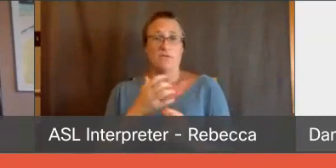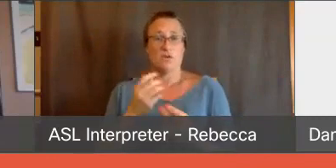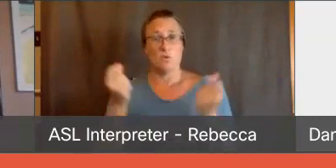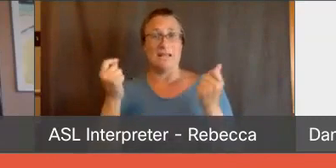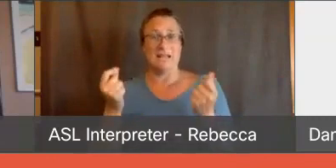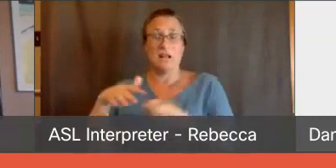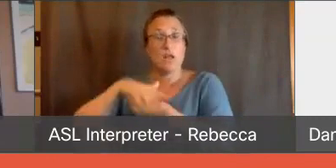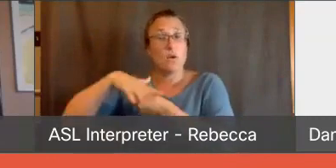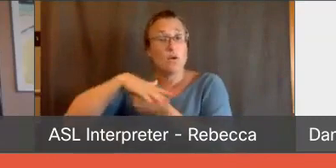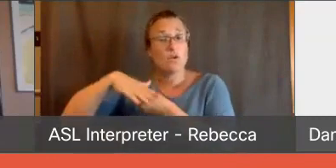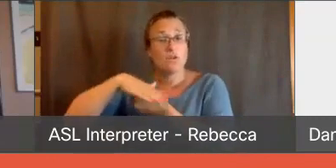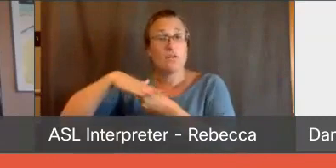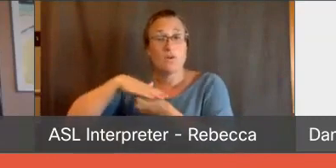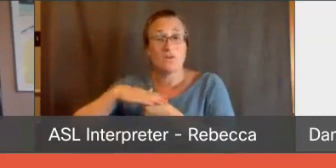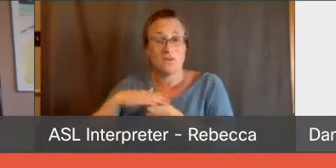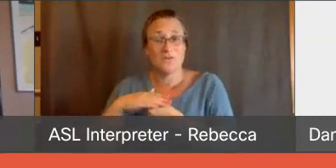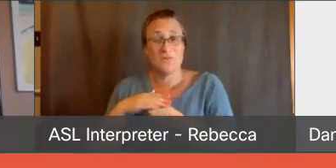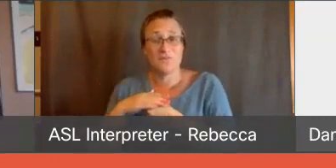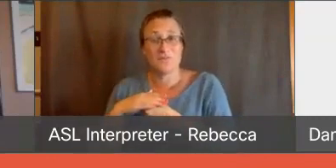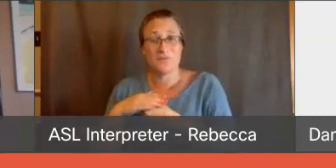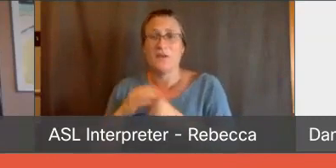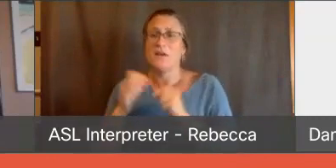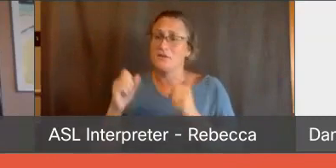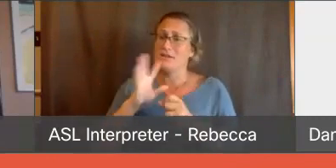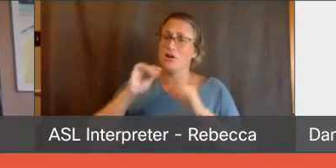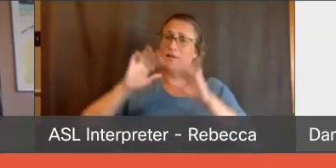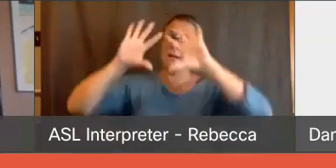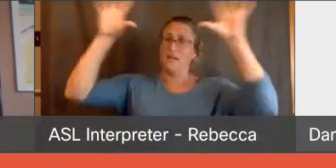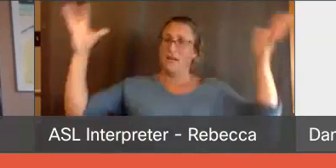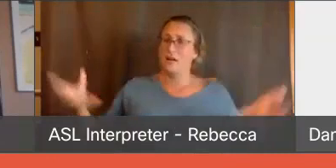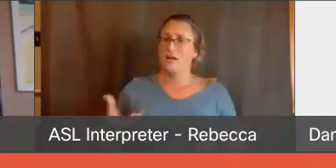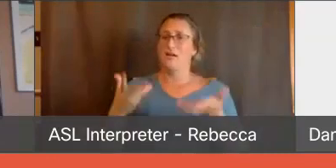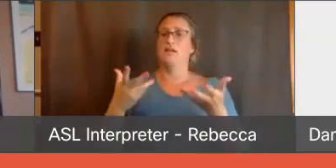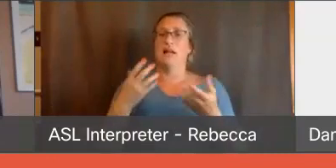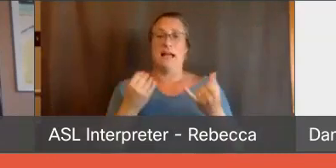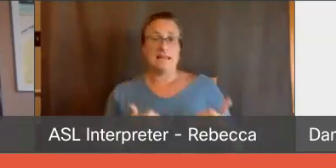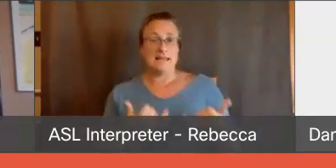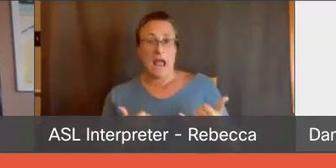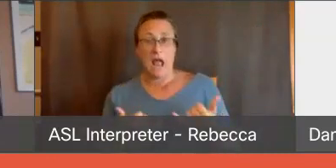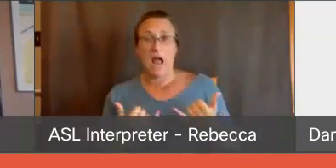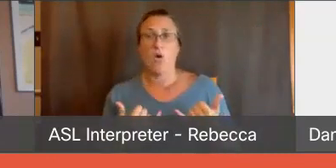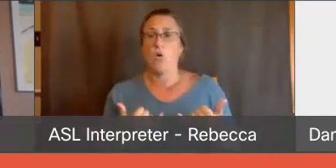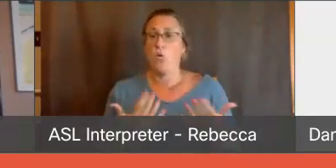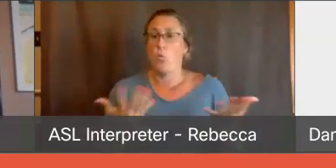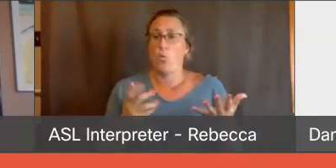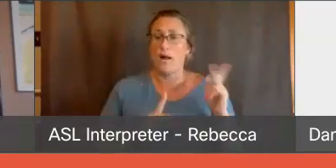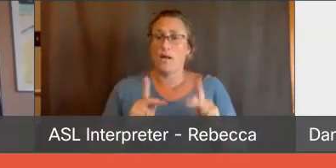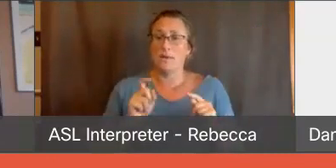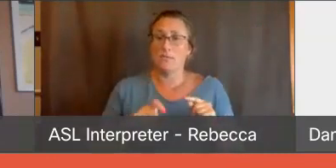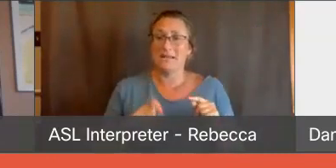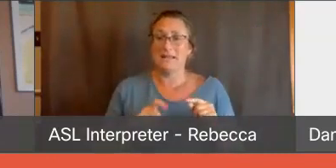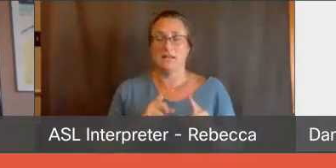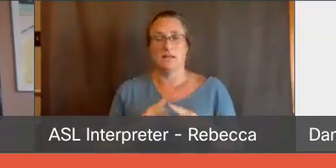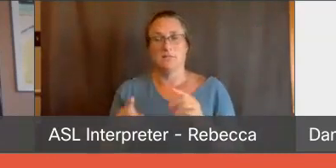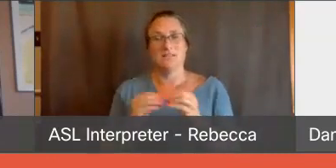So you can still address the big picture, you can still address the here and now, the immediate needs of people, but it's faster.